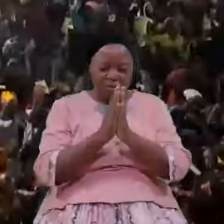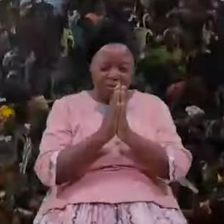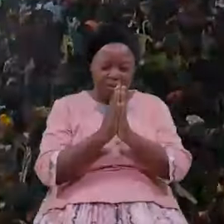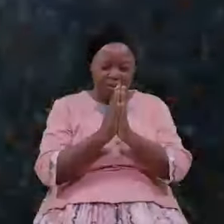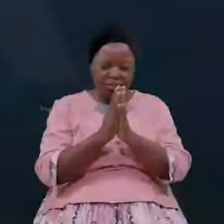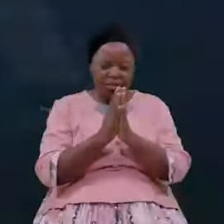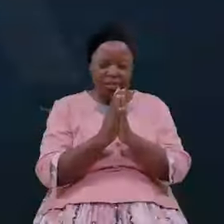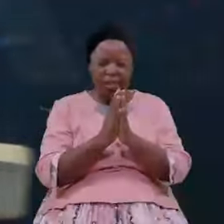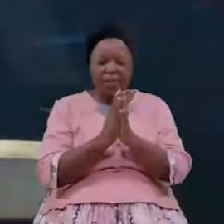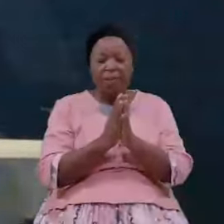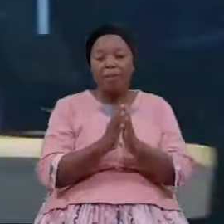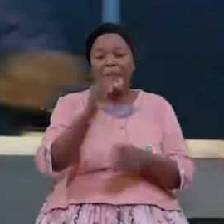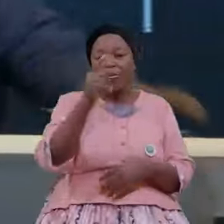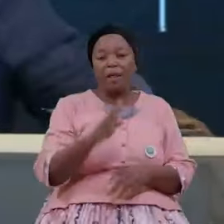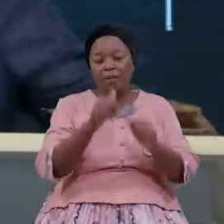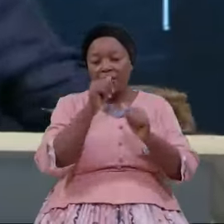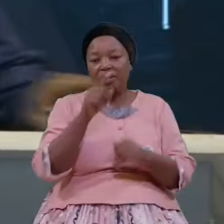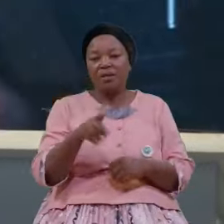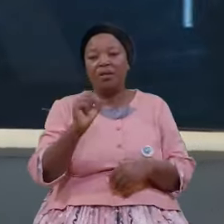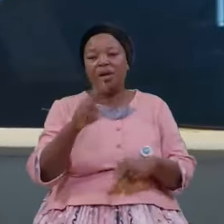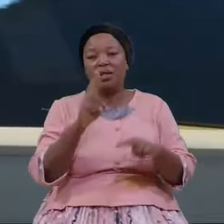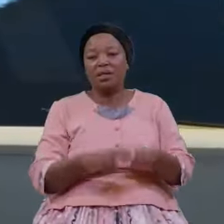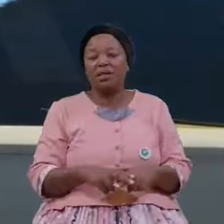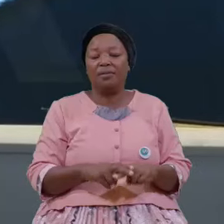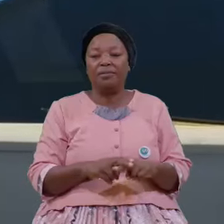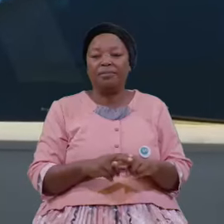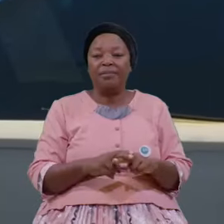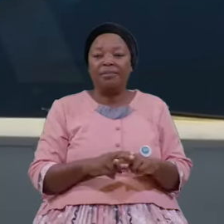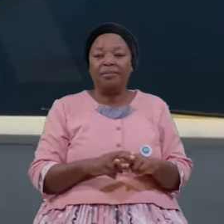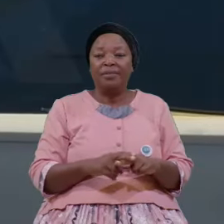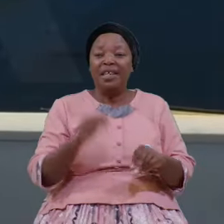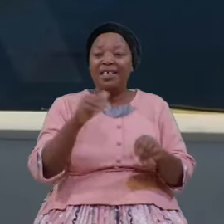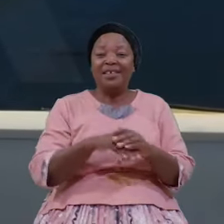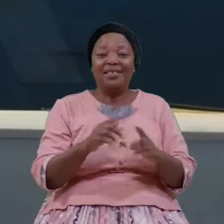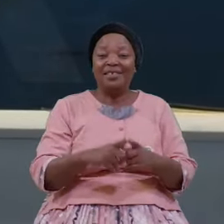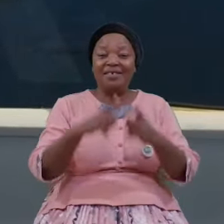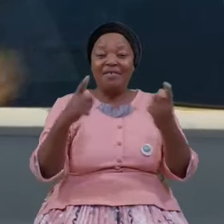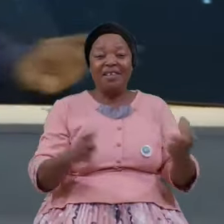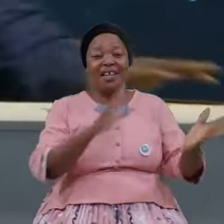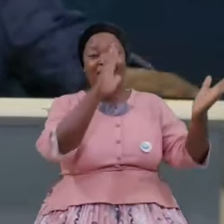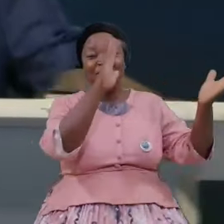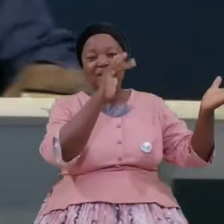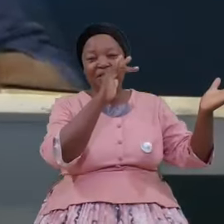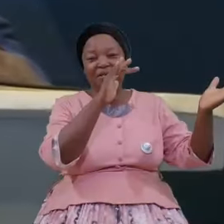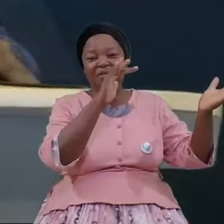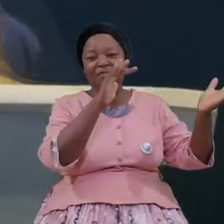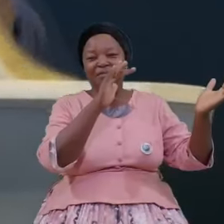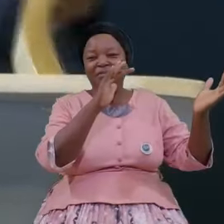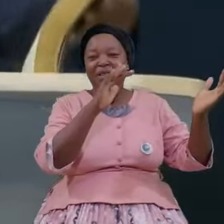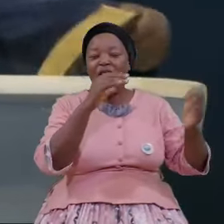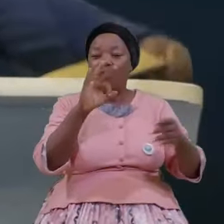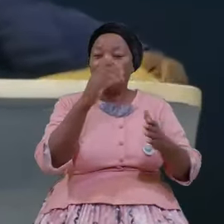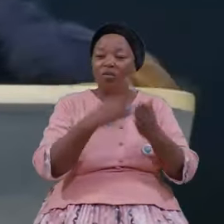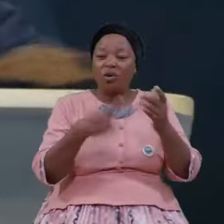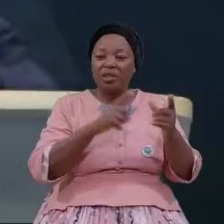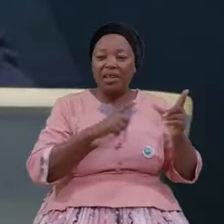God bless you. You can sit down in great expectation of what the Lord